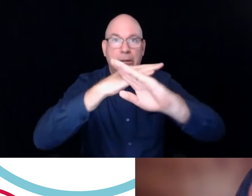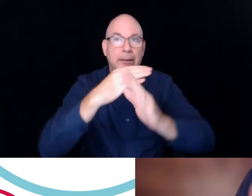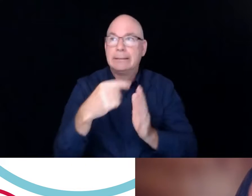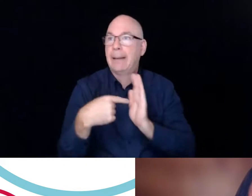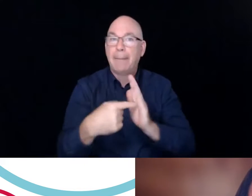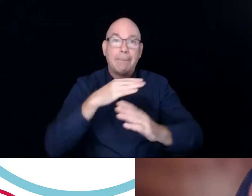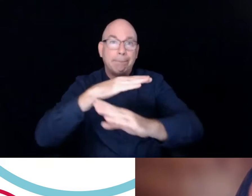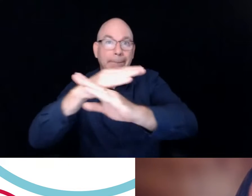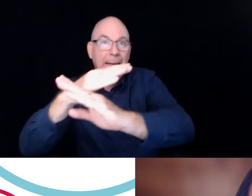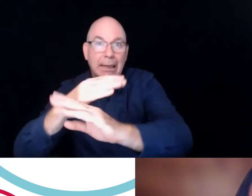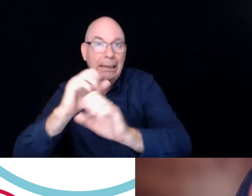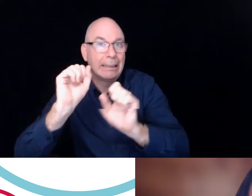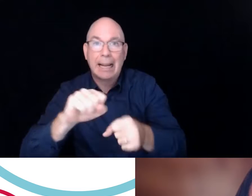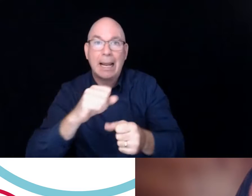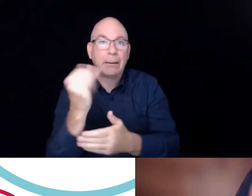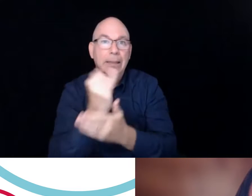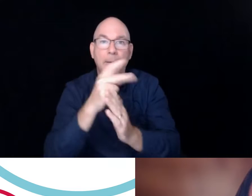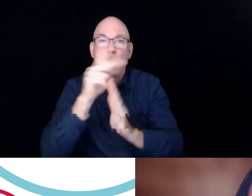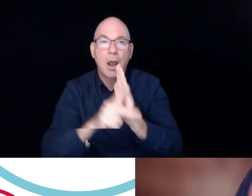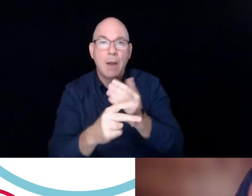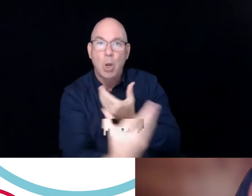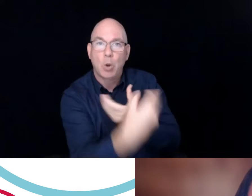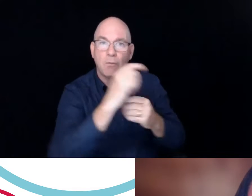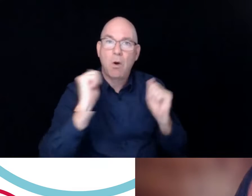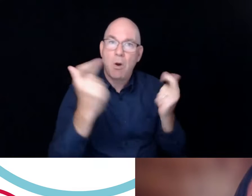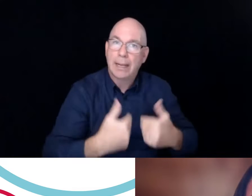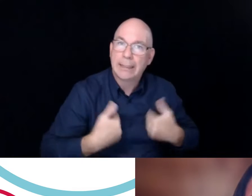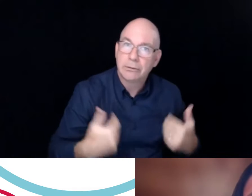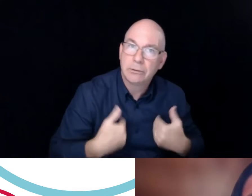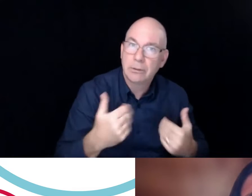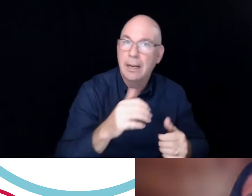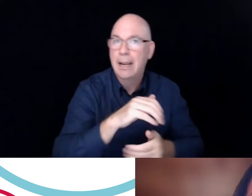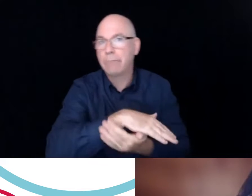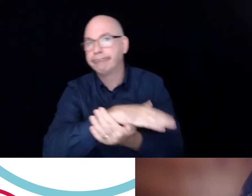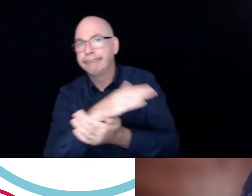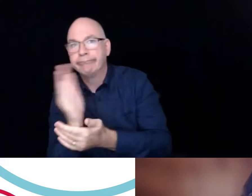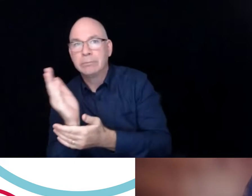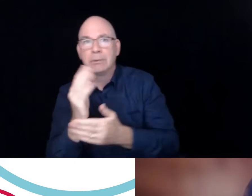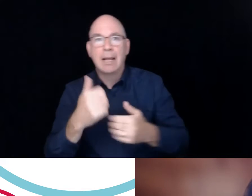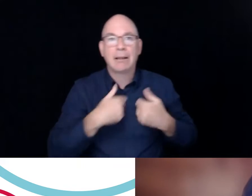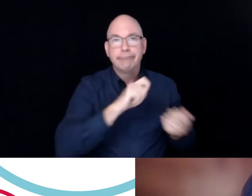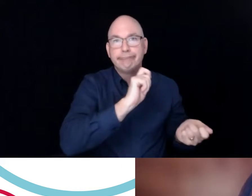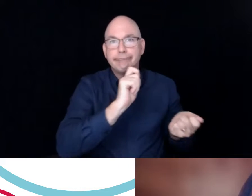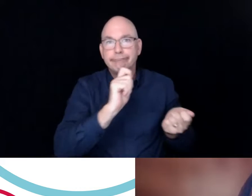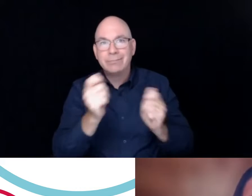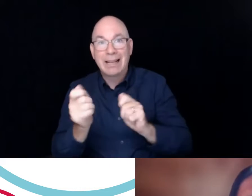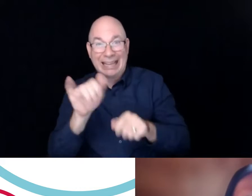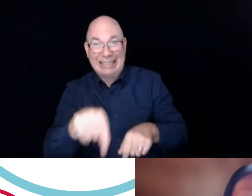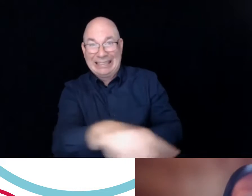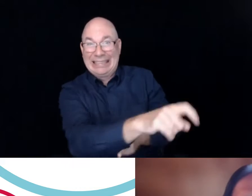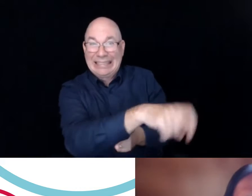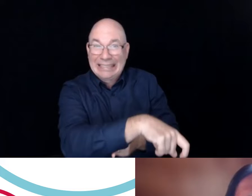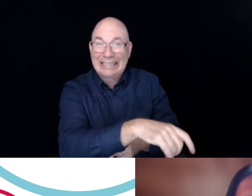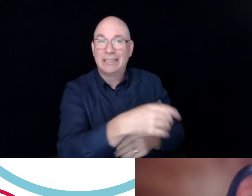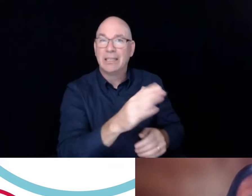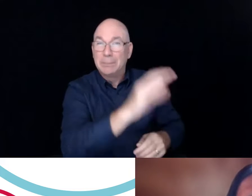that are inclusive to all ages and are adaptable to life stages. By overlooking the specific needs, voices, and abilities of